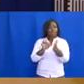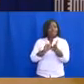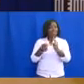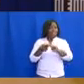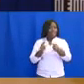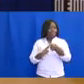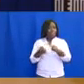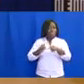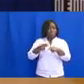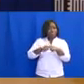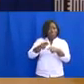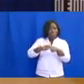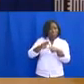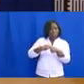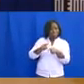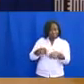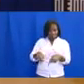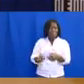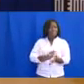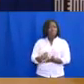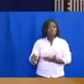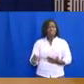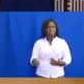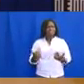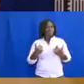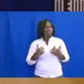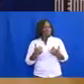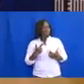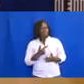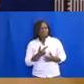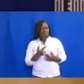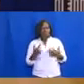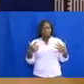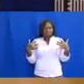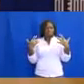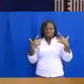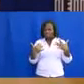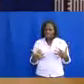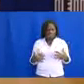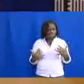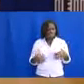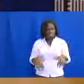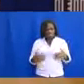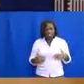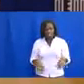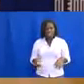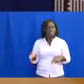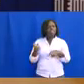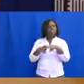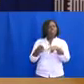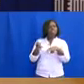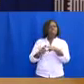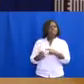especially in recent weeks, and which has given cause for anxiety. The increase in